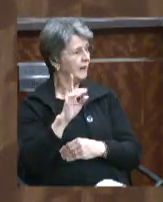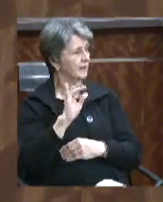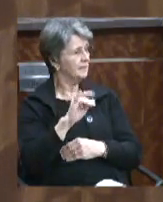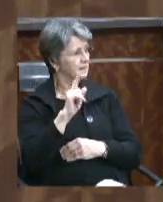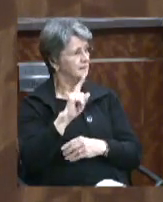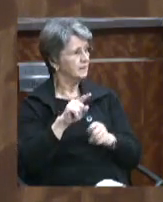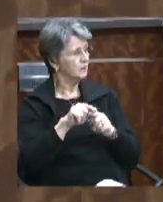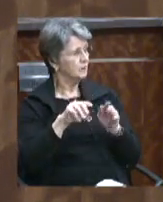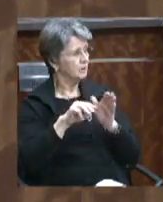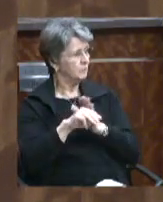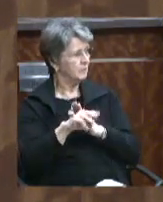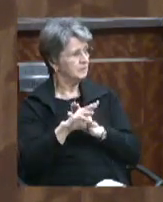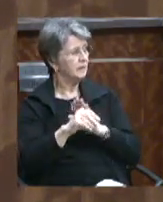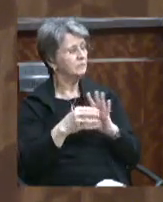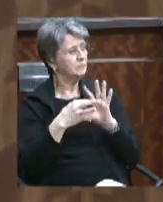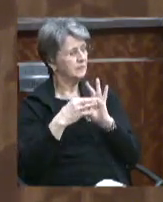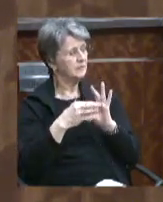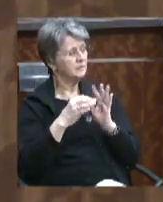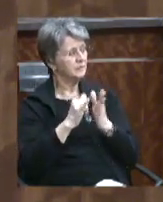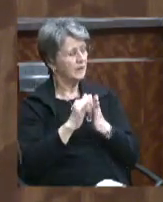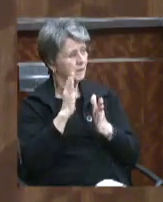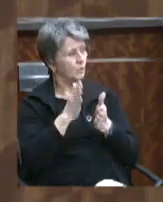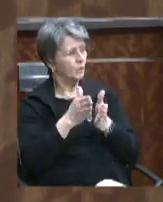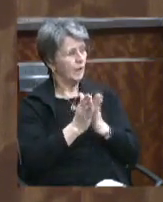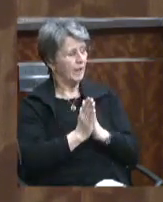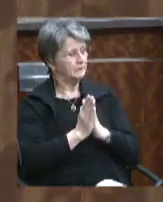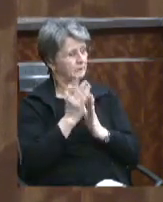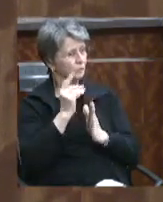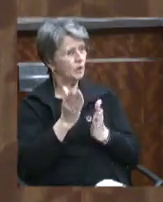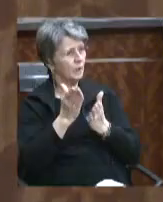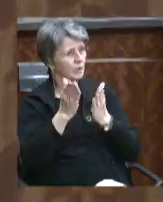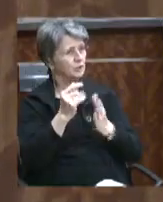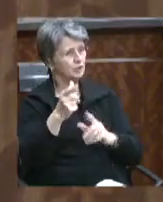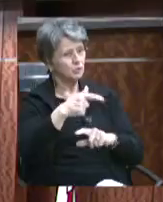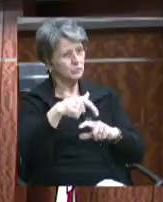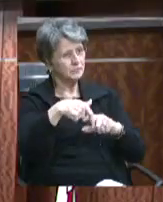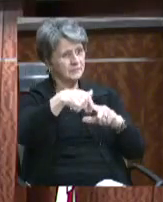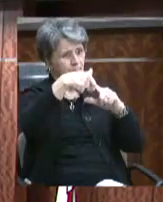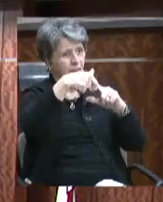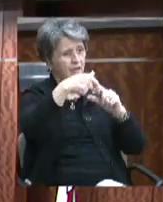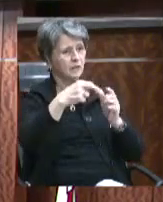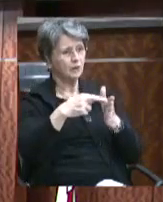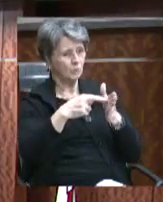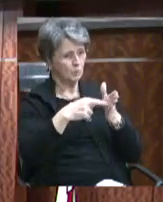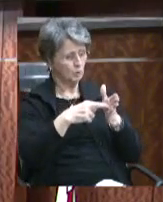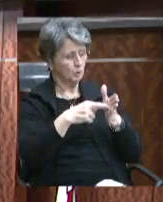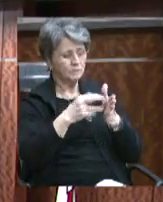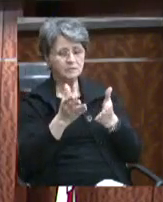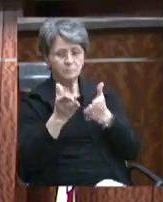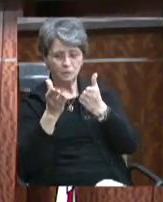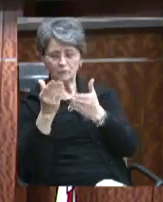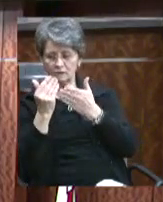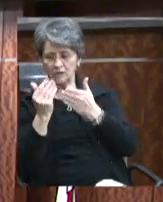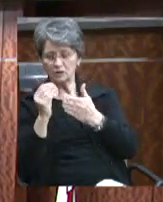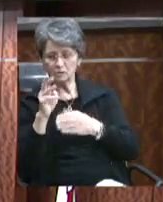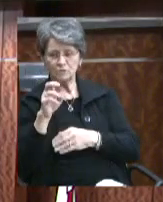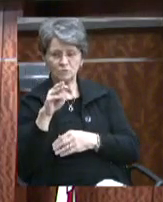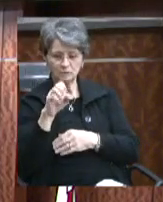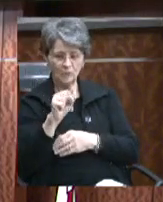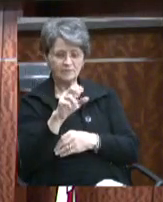will ask for a motion to suspend the rules. So moved, Mr. President. Thank you, Mr. Smalls. Do I have a second?